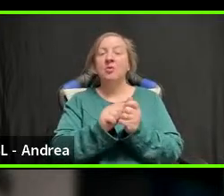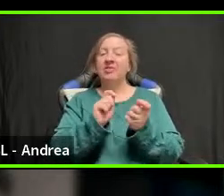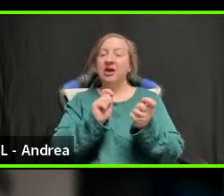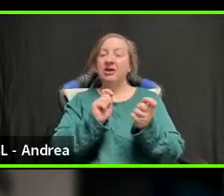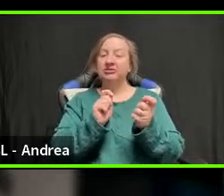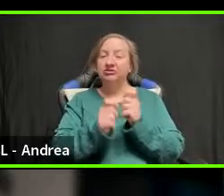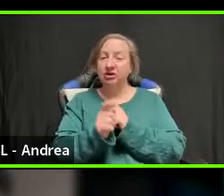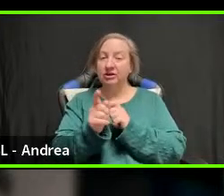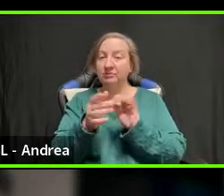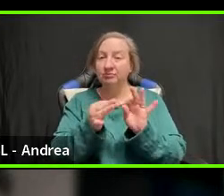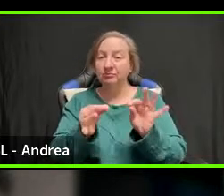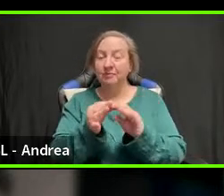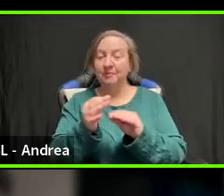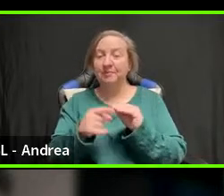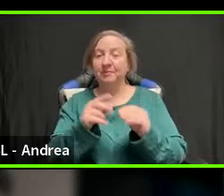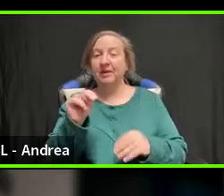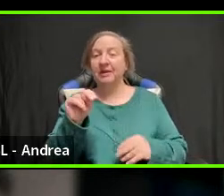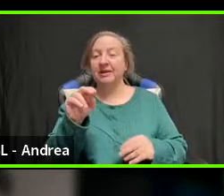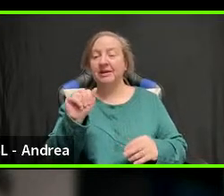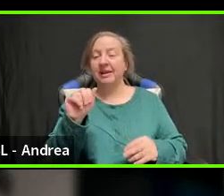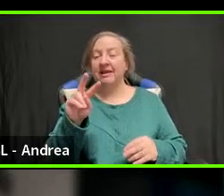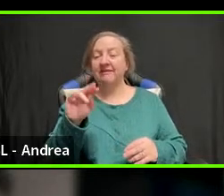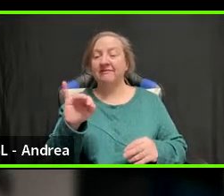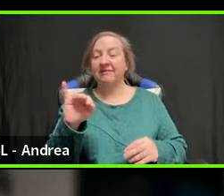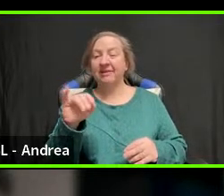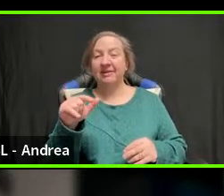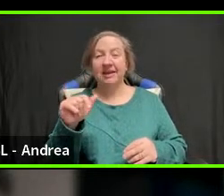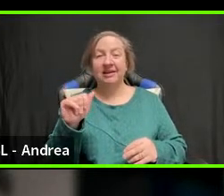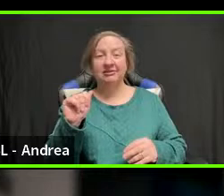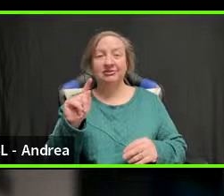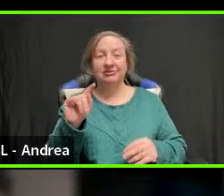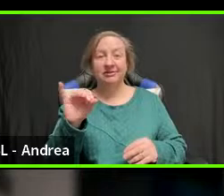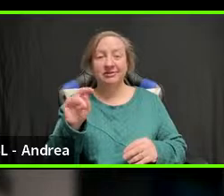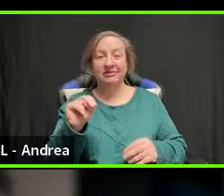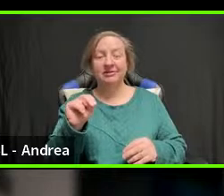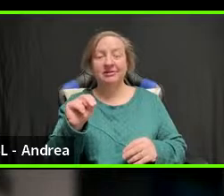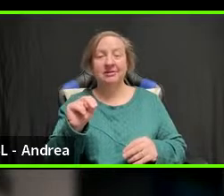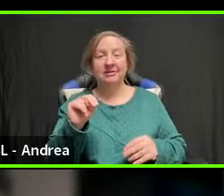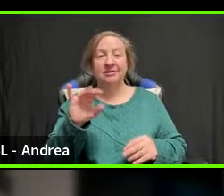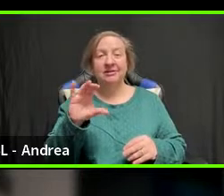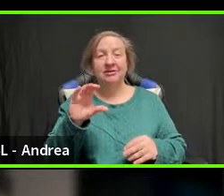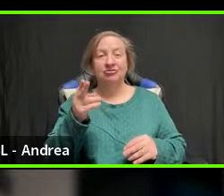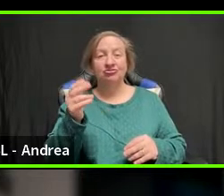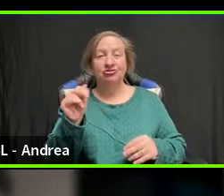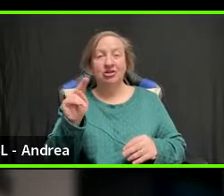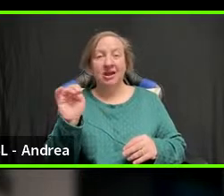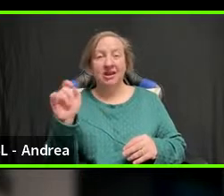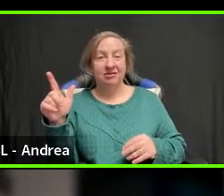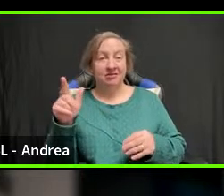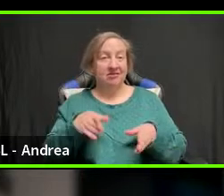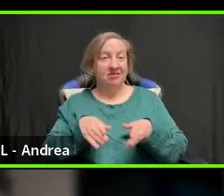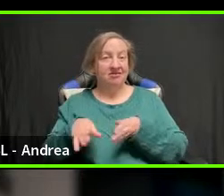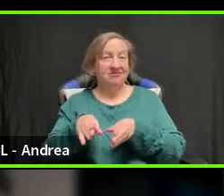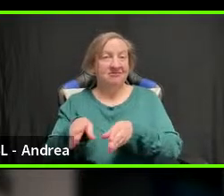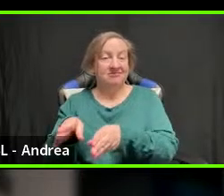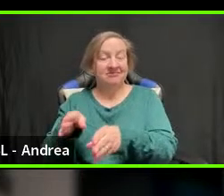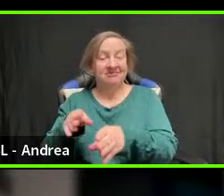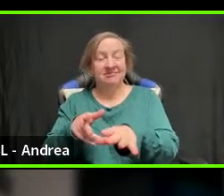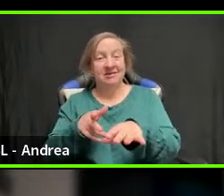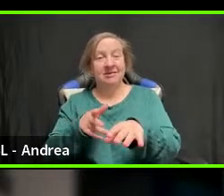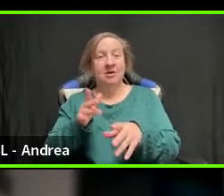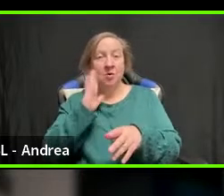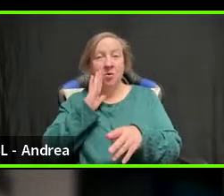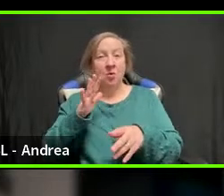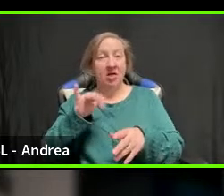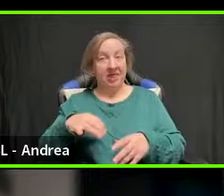mentioned with the navigation channel, I was just wondering if there would be any benefits of that to commuters